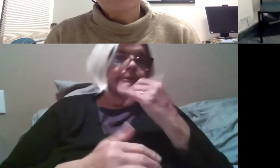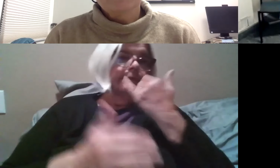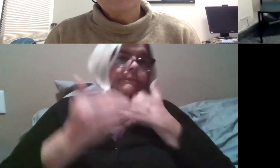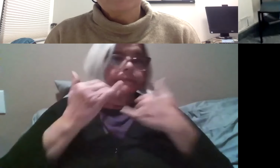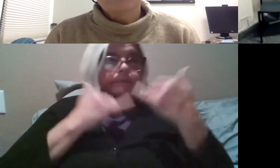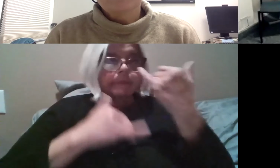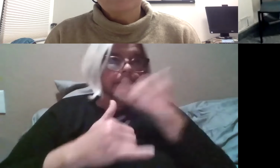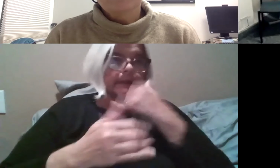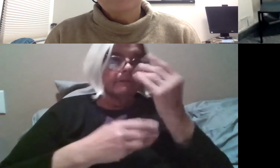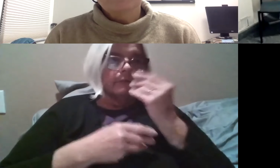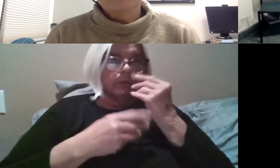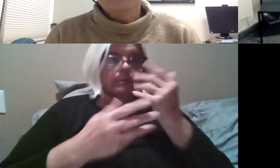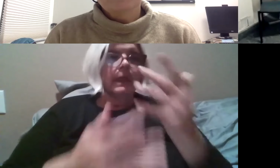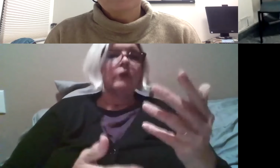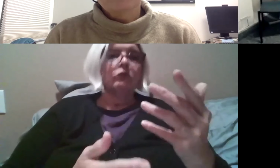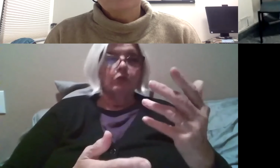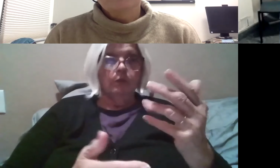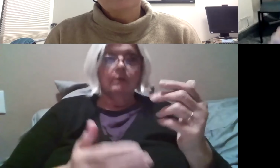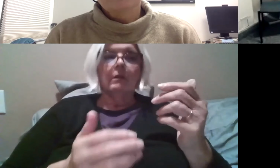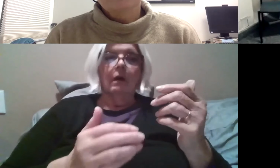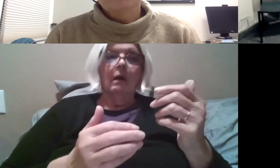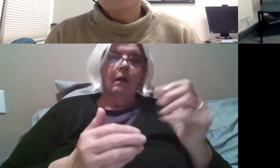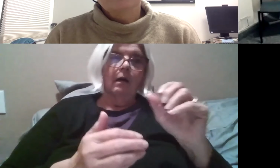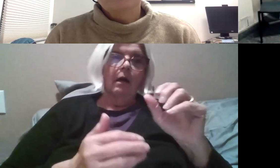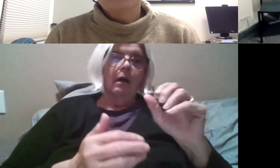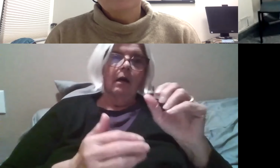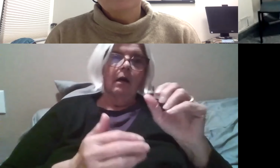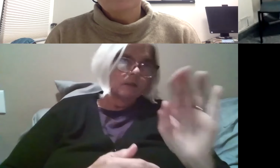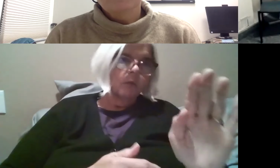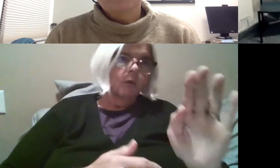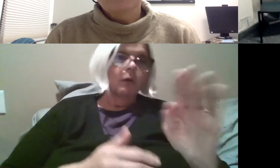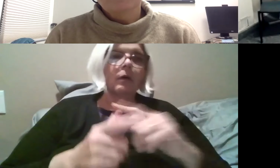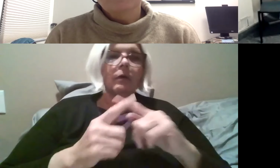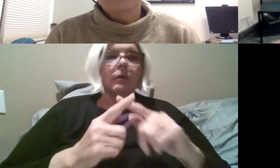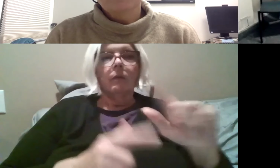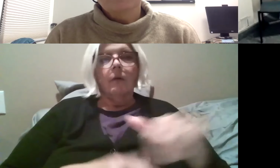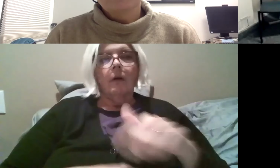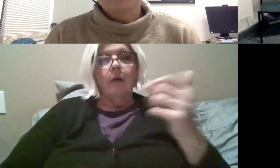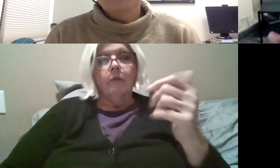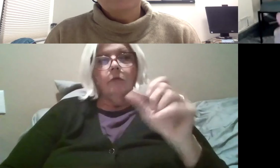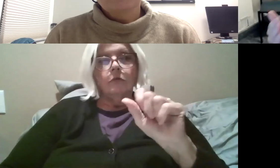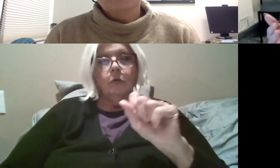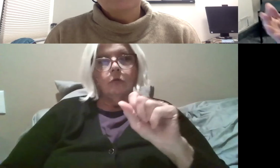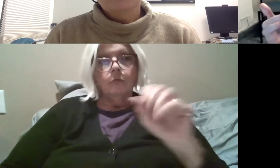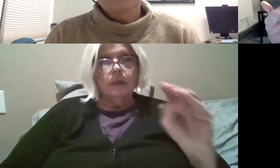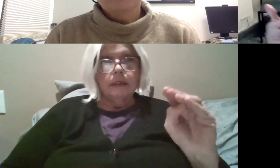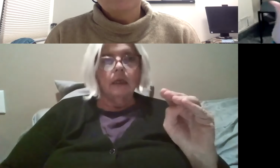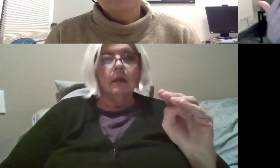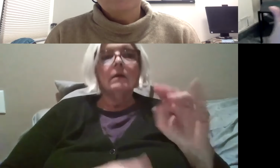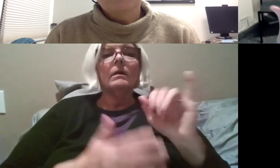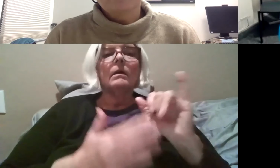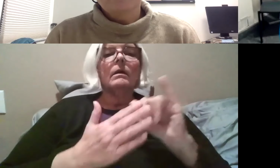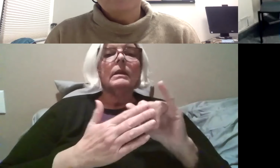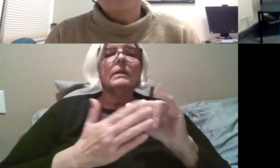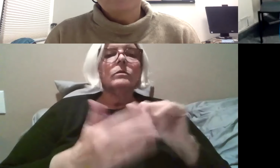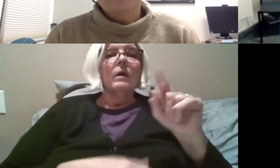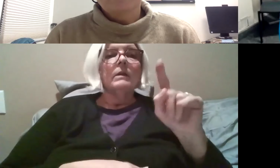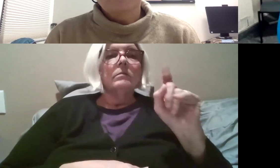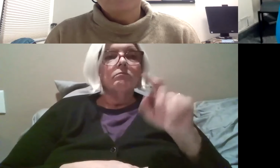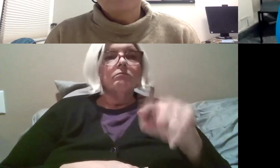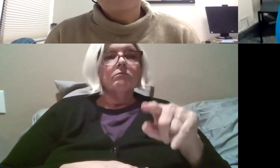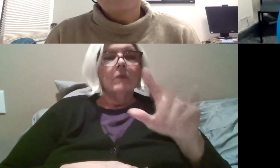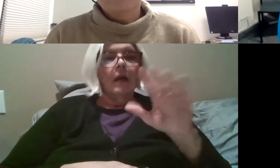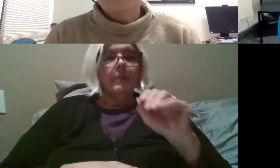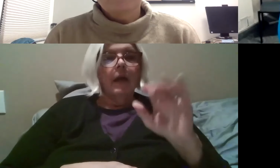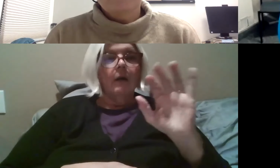the FDA during the FDA discussion, which I watched, and they were sort of talking about exactly what I was just